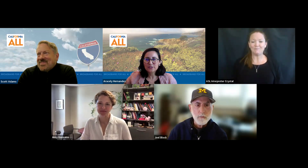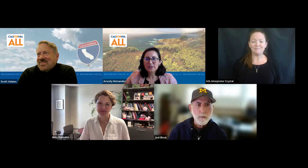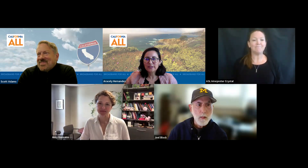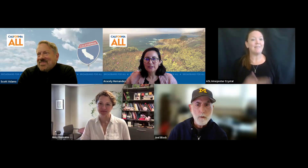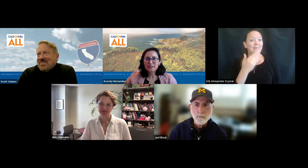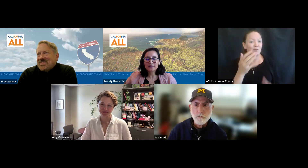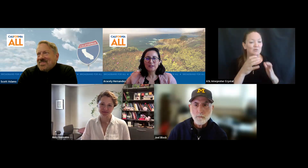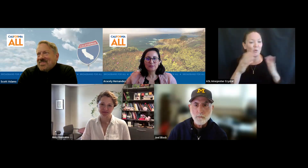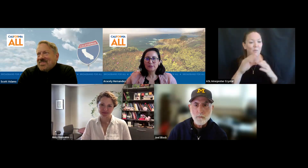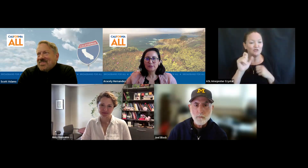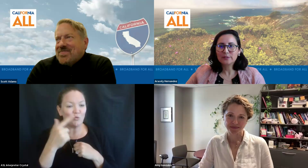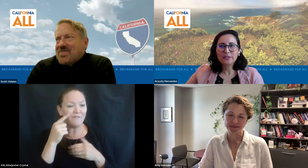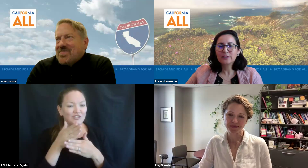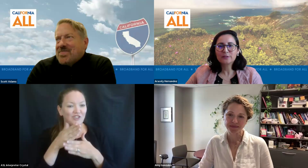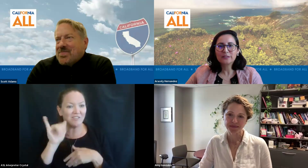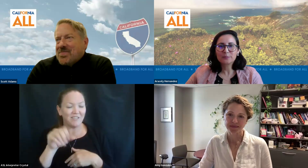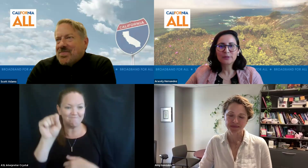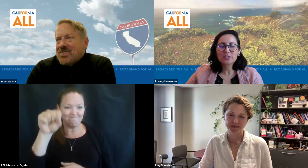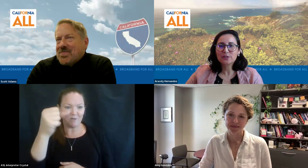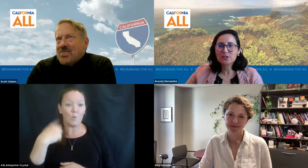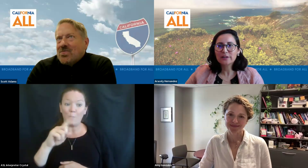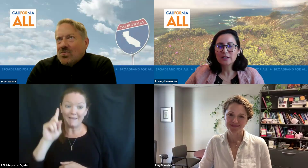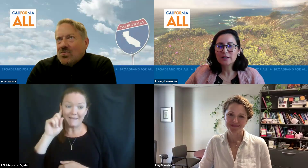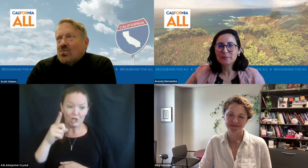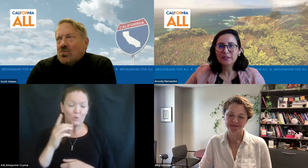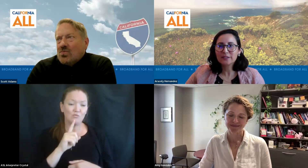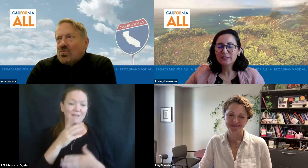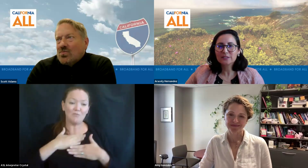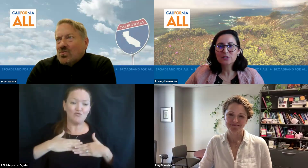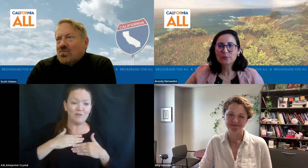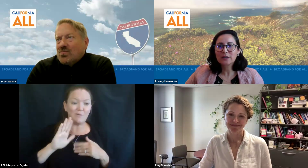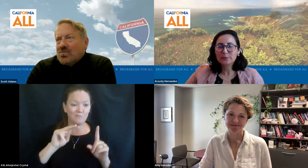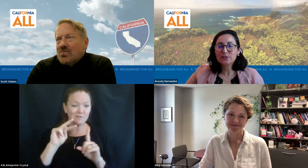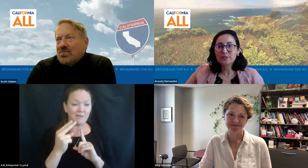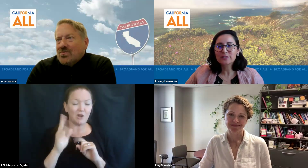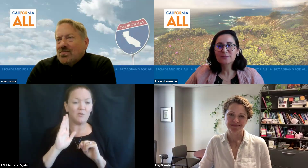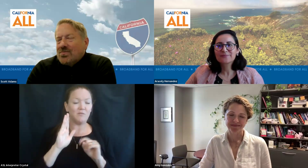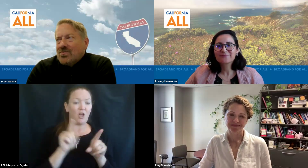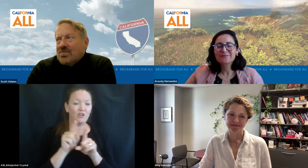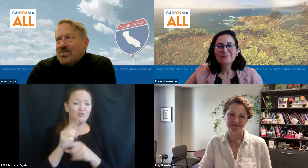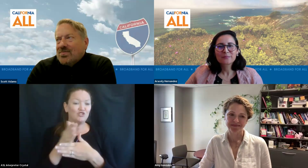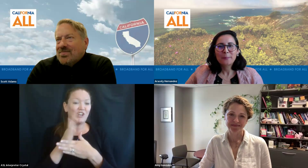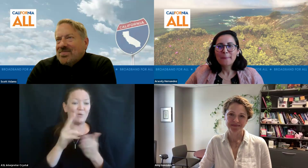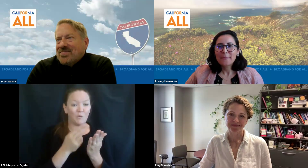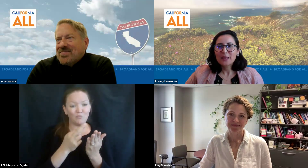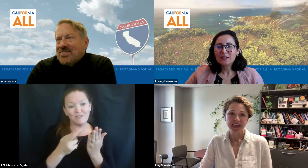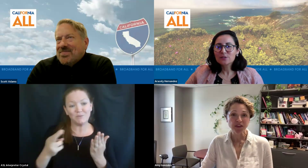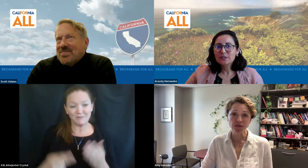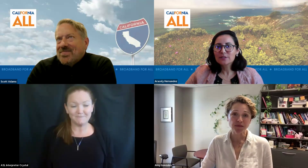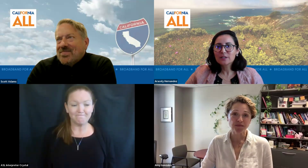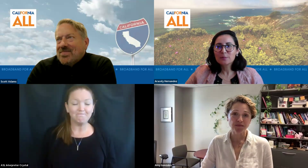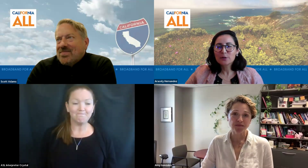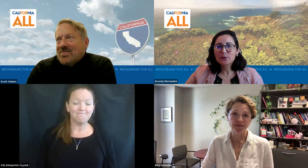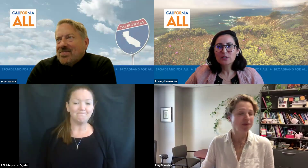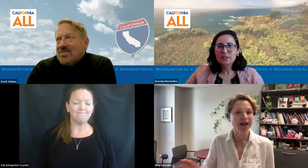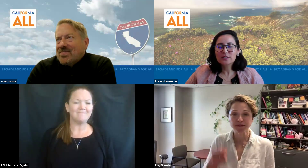Yeah, for sharing that. And yeah, we hear you and appreciate you sharing any additional resources. I do